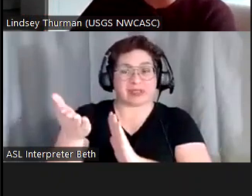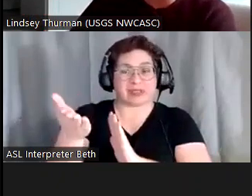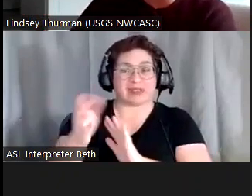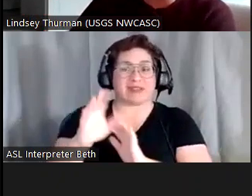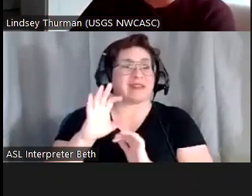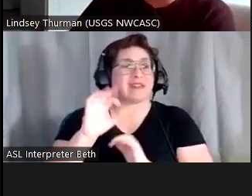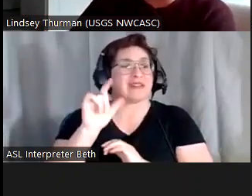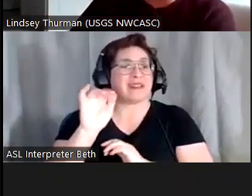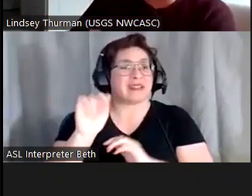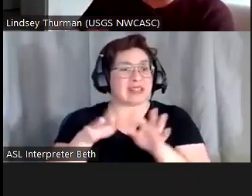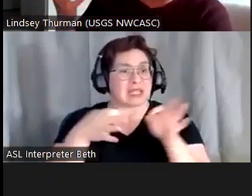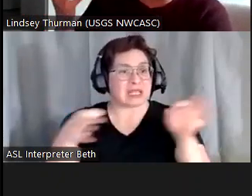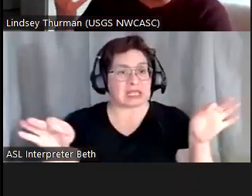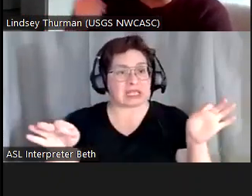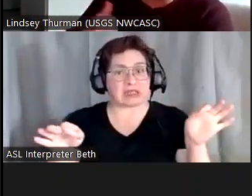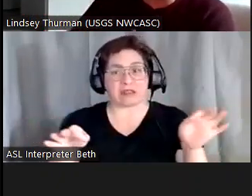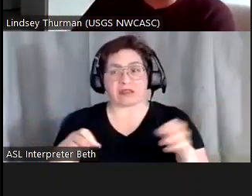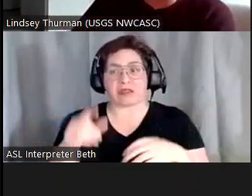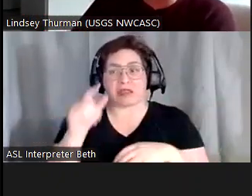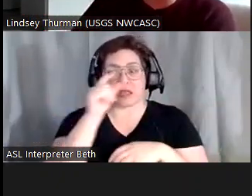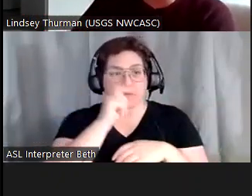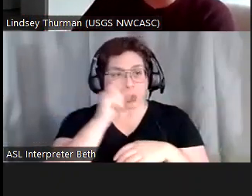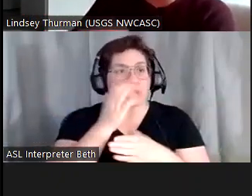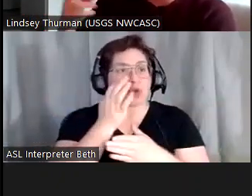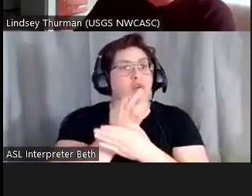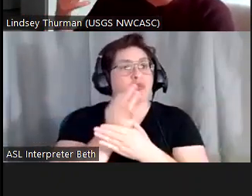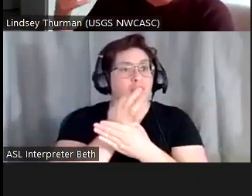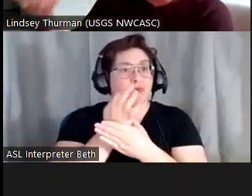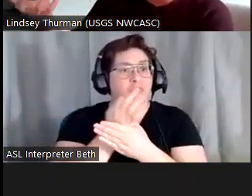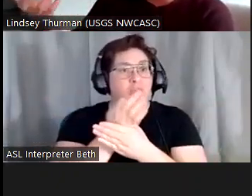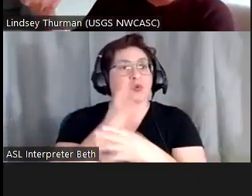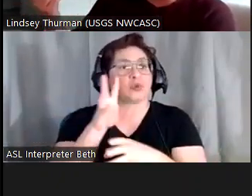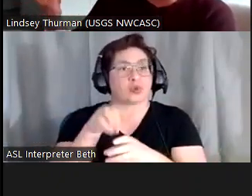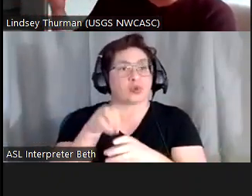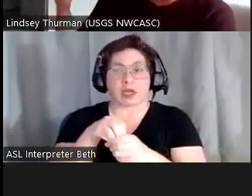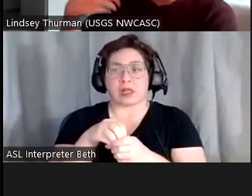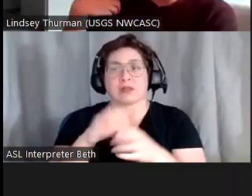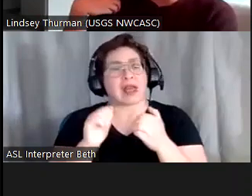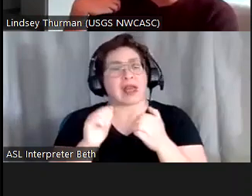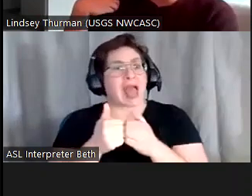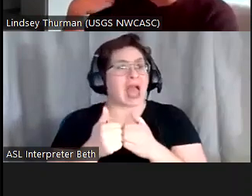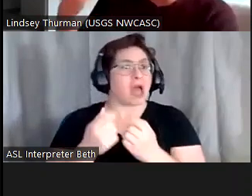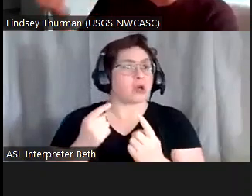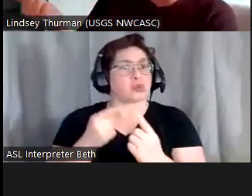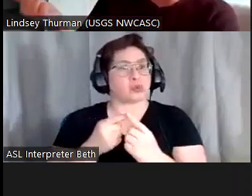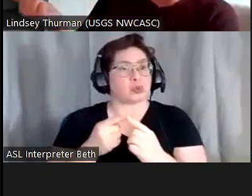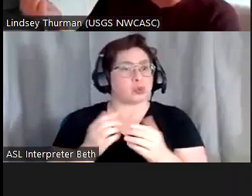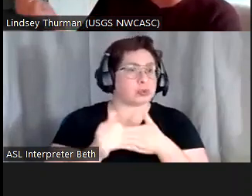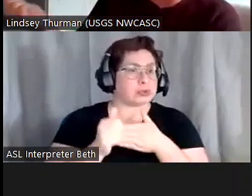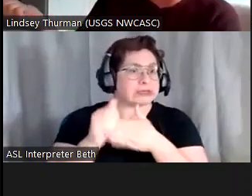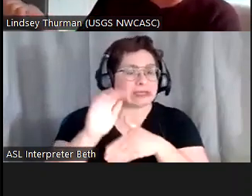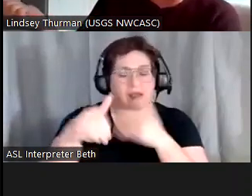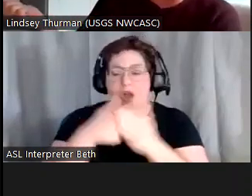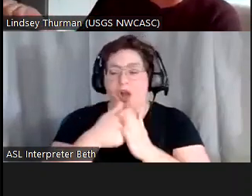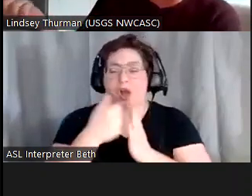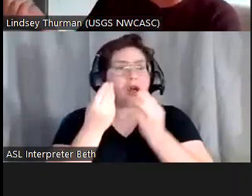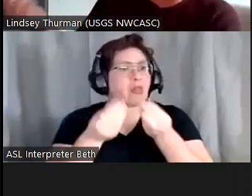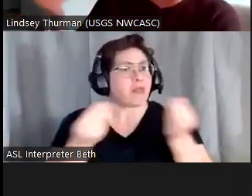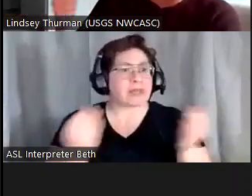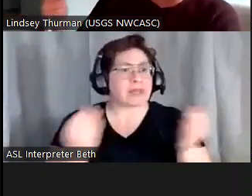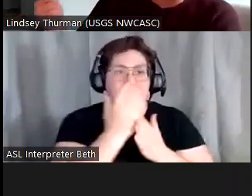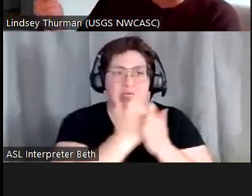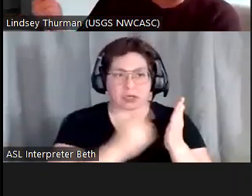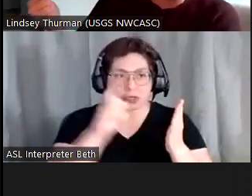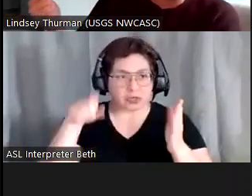is to a Google folder, and it includes this how-to guide, all of the materials you need to do an assessment,